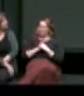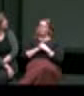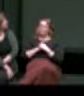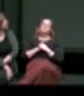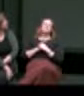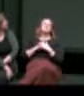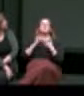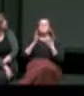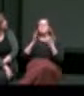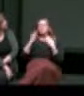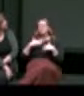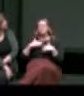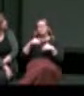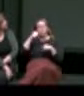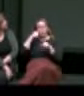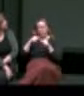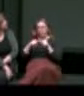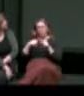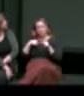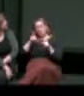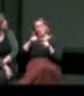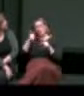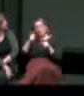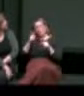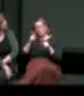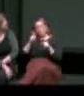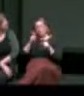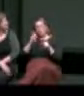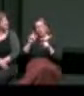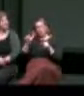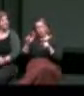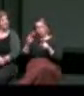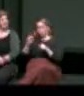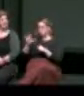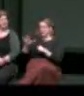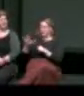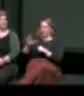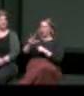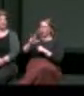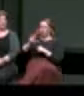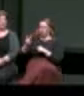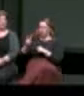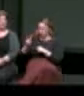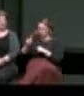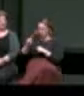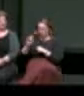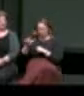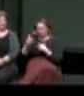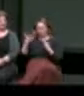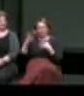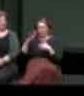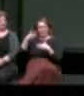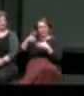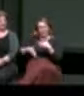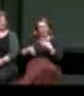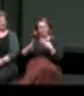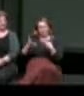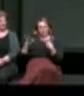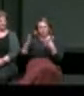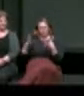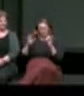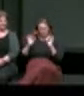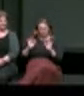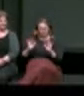And then, remember I said we had another tunnel, this is our Rack 32 tunnel, and it is complete as well.